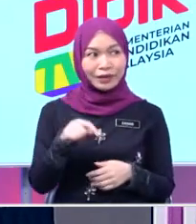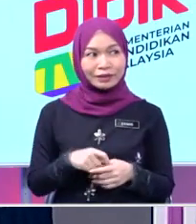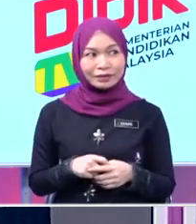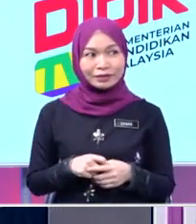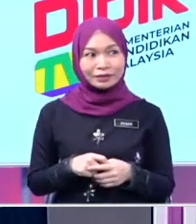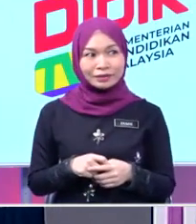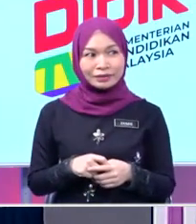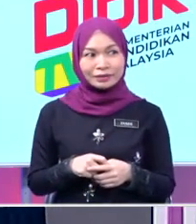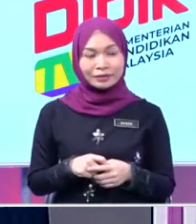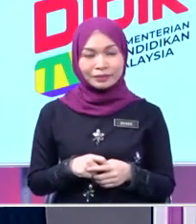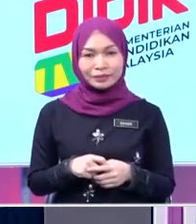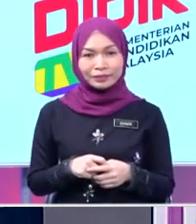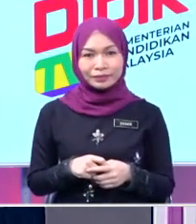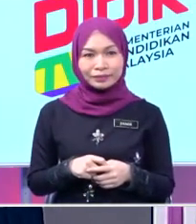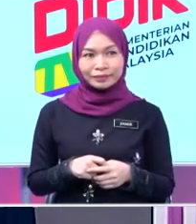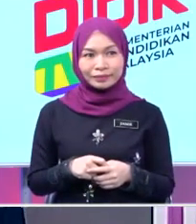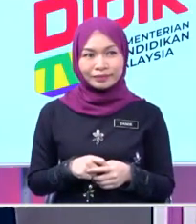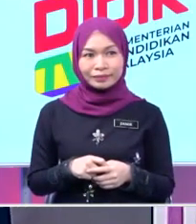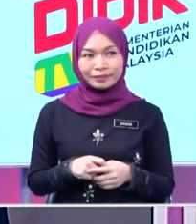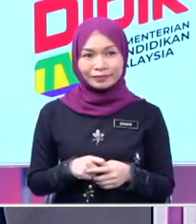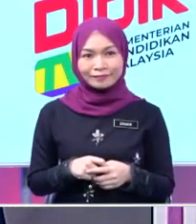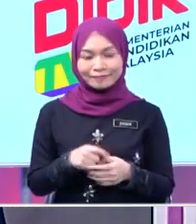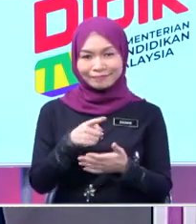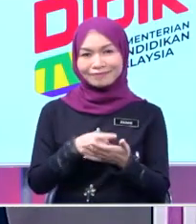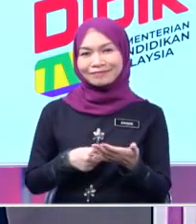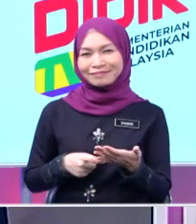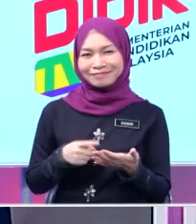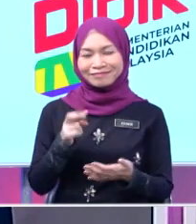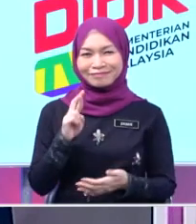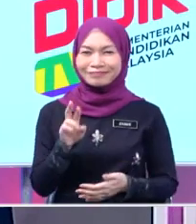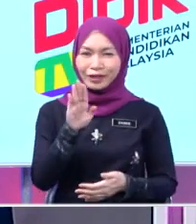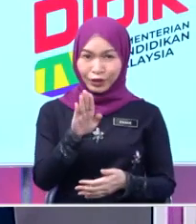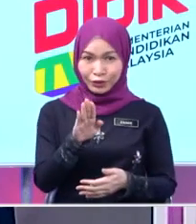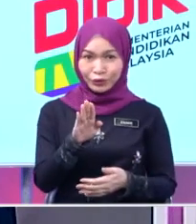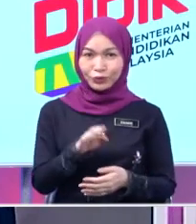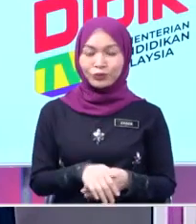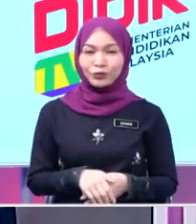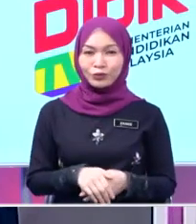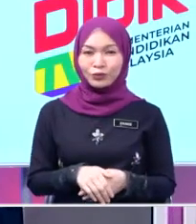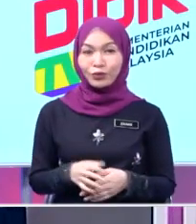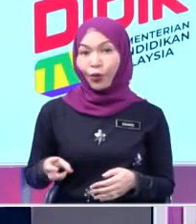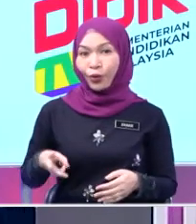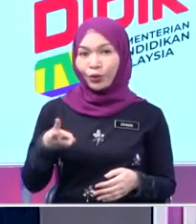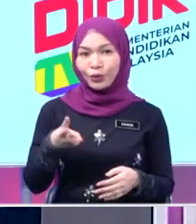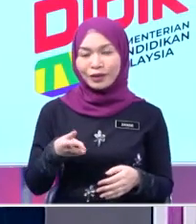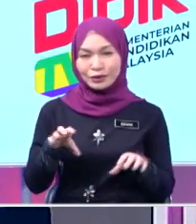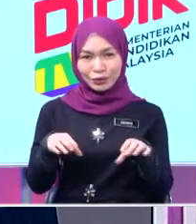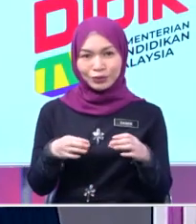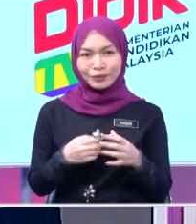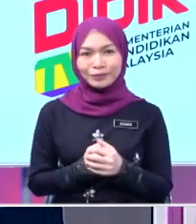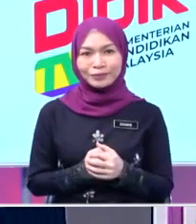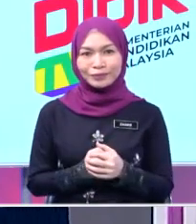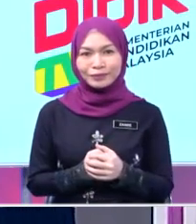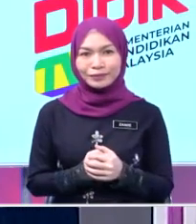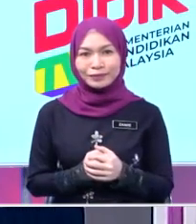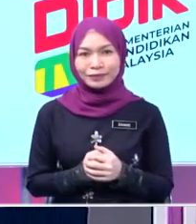sorry. Which is what you are going to do together. Okay. All right, we'll try and help you. I